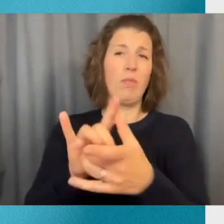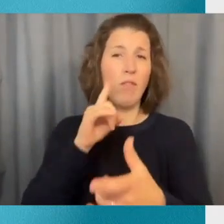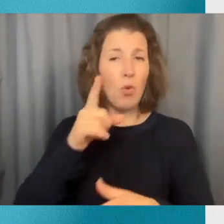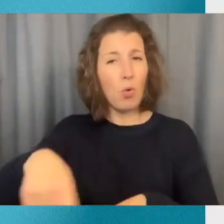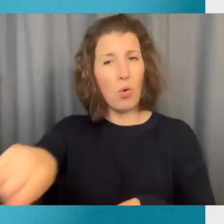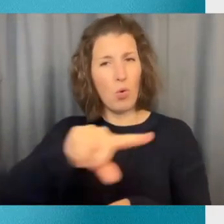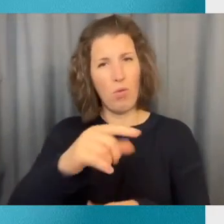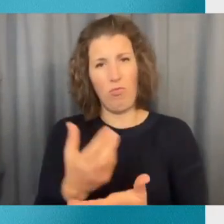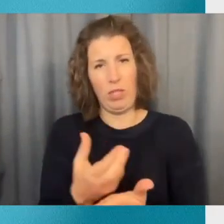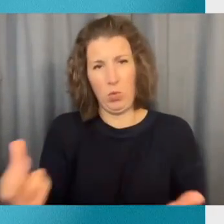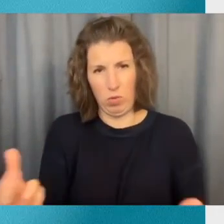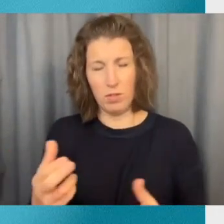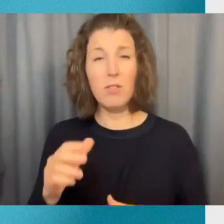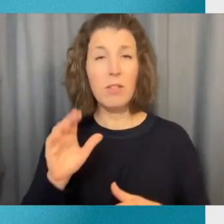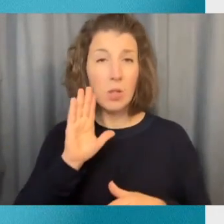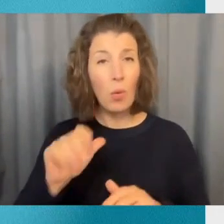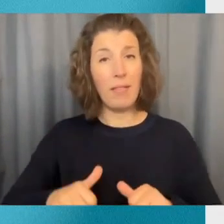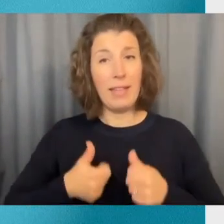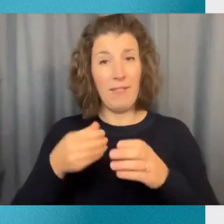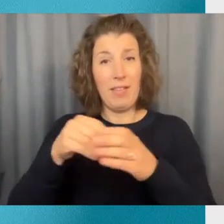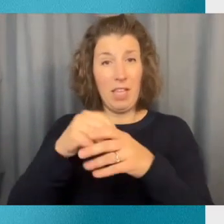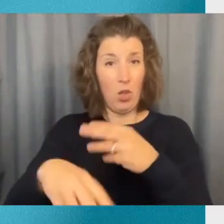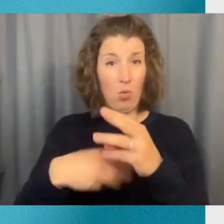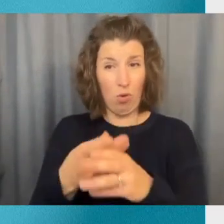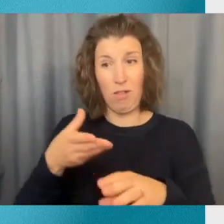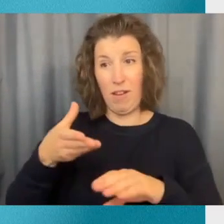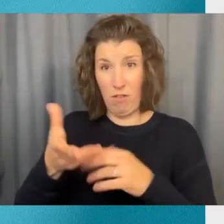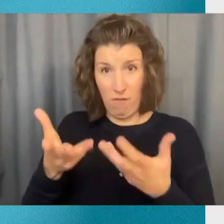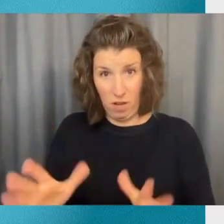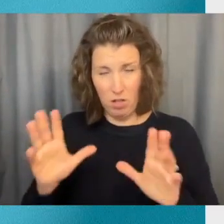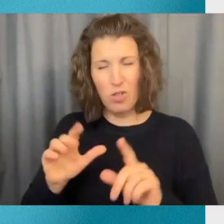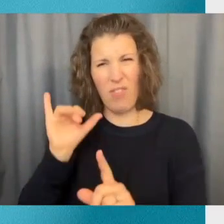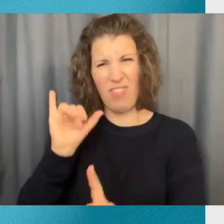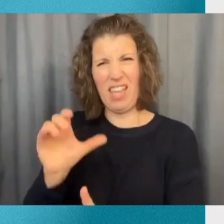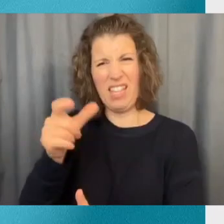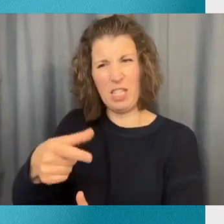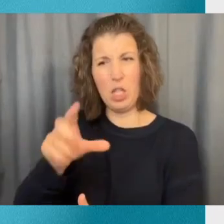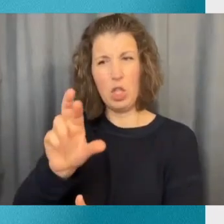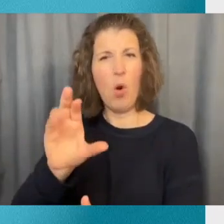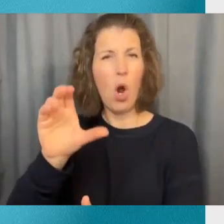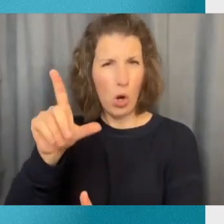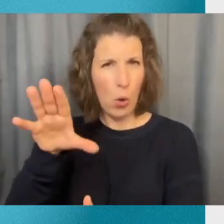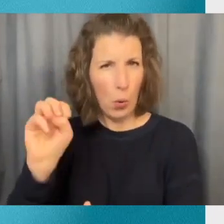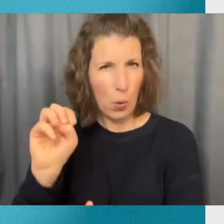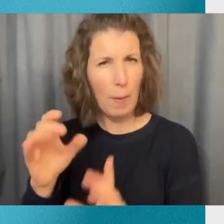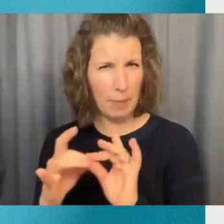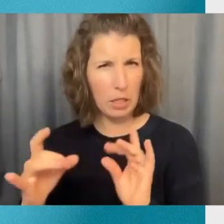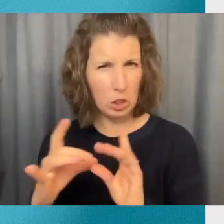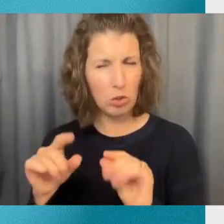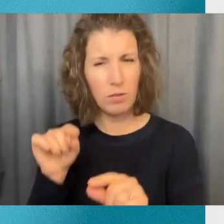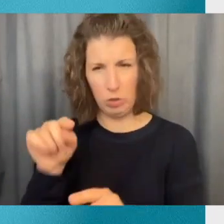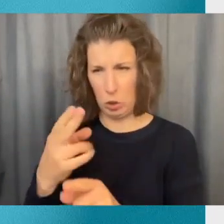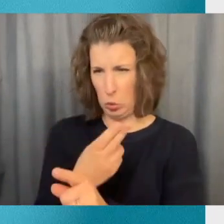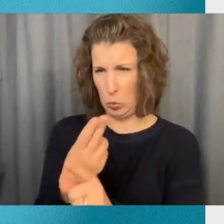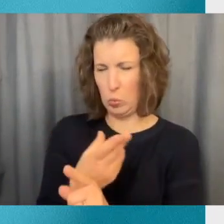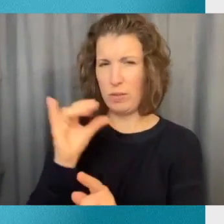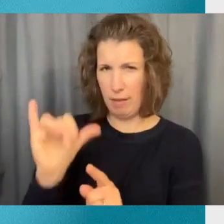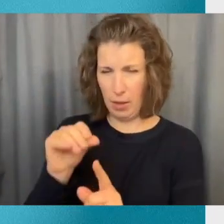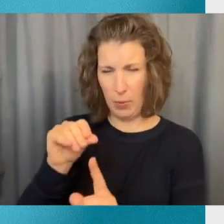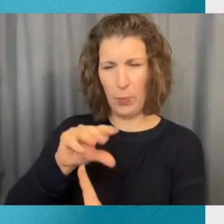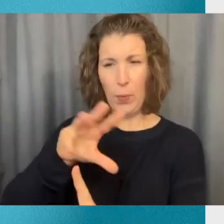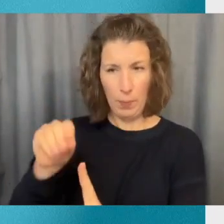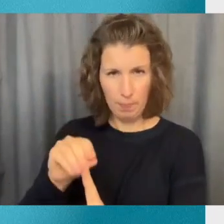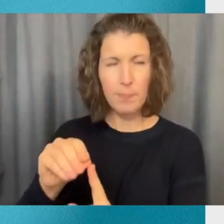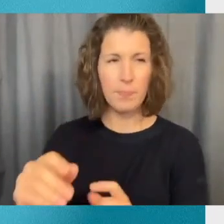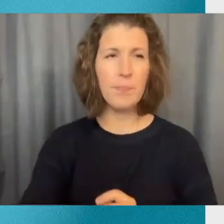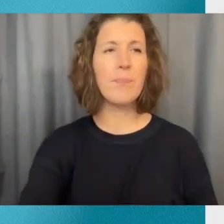So this will live out in the world after we're done. And this is the QR code that I mentioned. If you want to take a quick snap of that, I'll bring